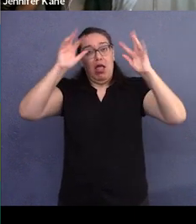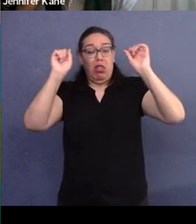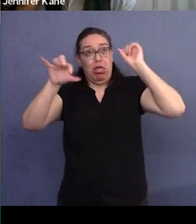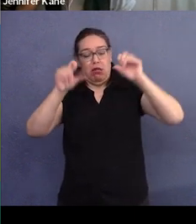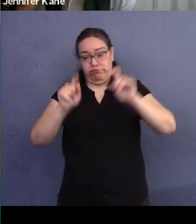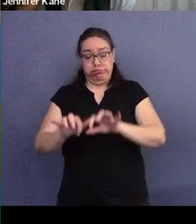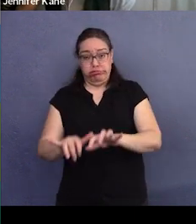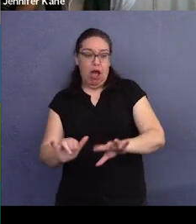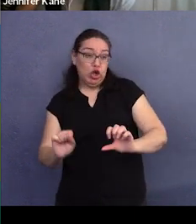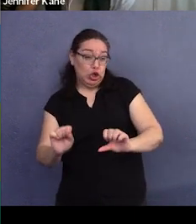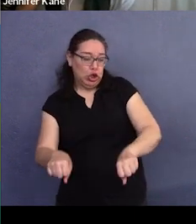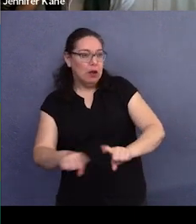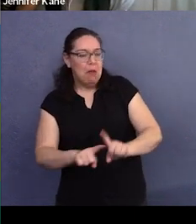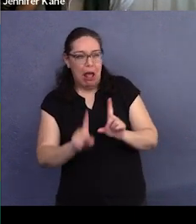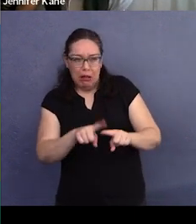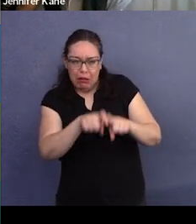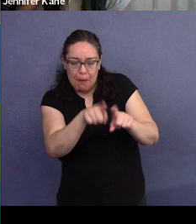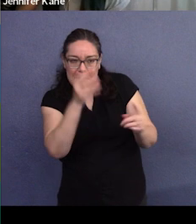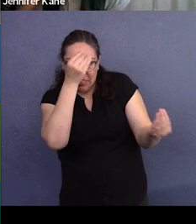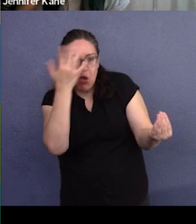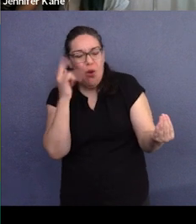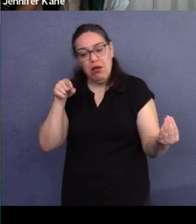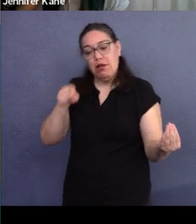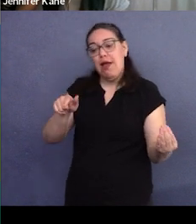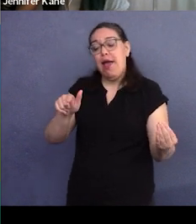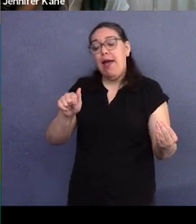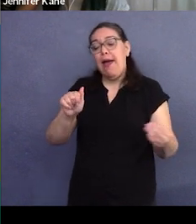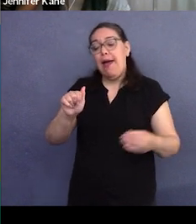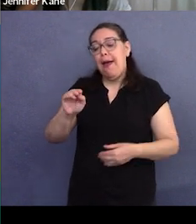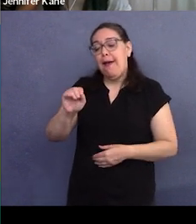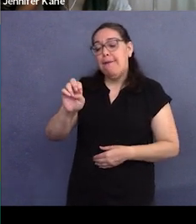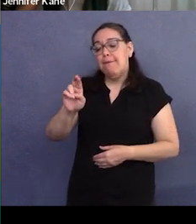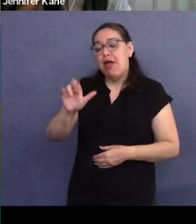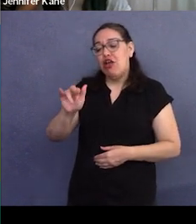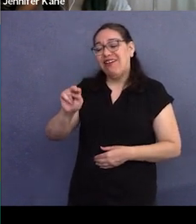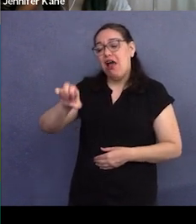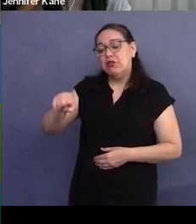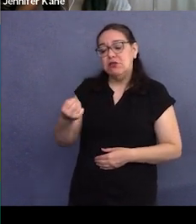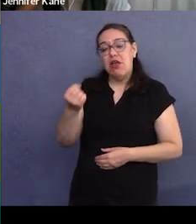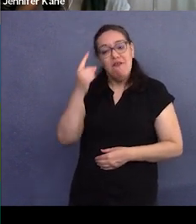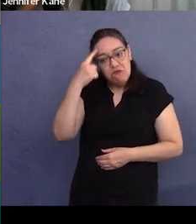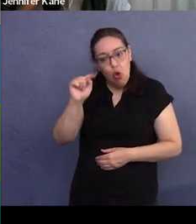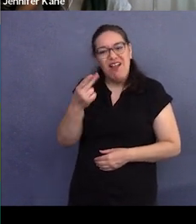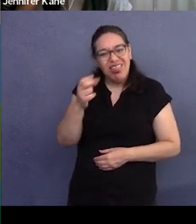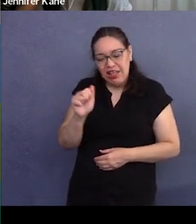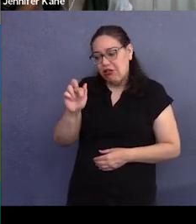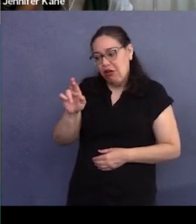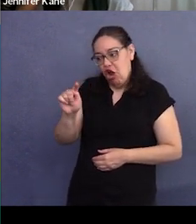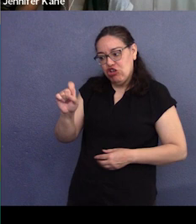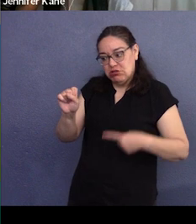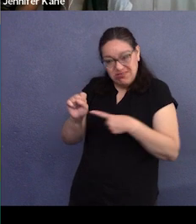let me think about that, because Americans for the Arts has a lot of good resources that might be all in one place without me inundating you with